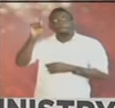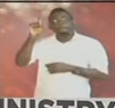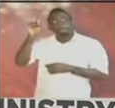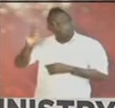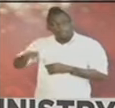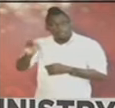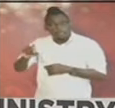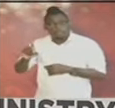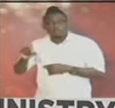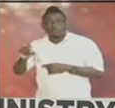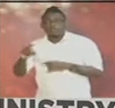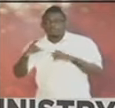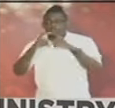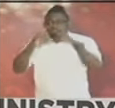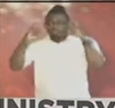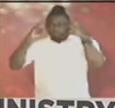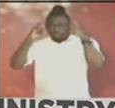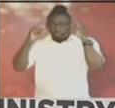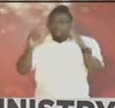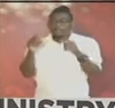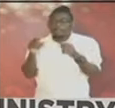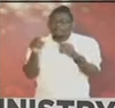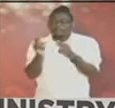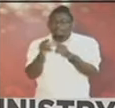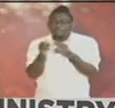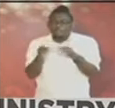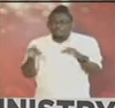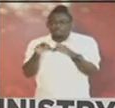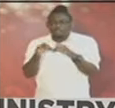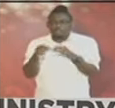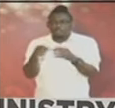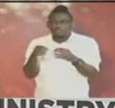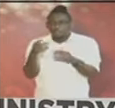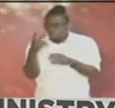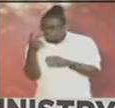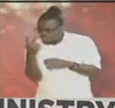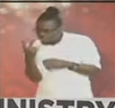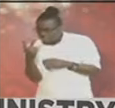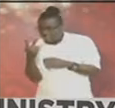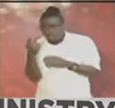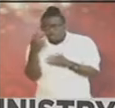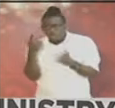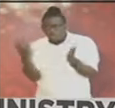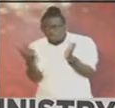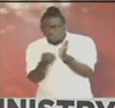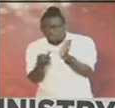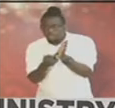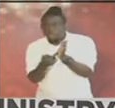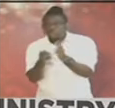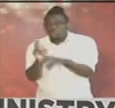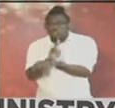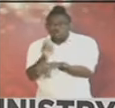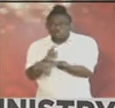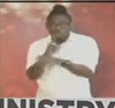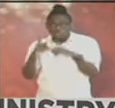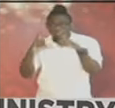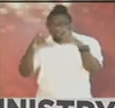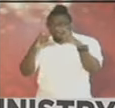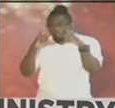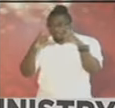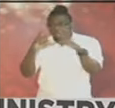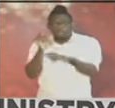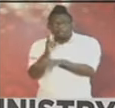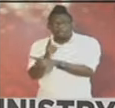Our team has witnessed the significant impact that appropriately wearing a face mask has on controlling the spread